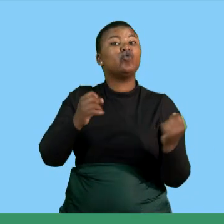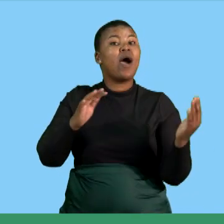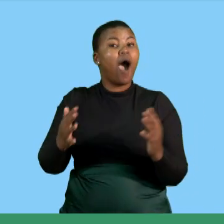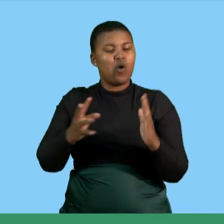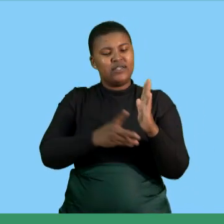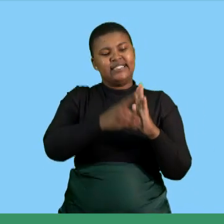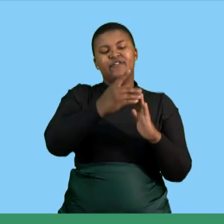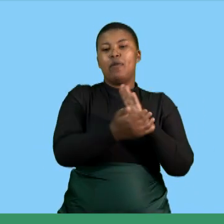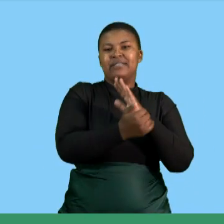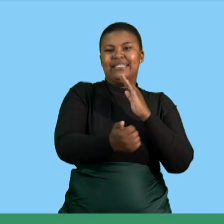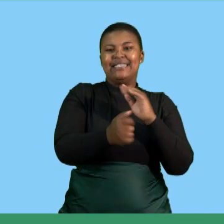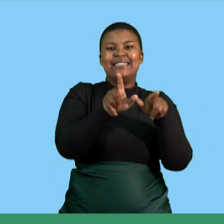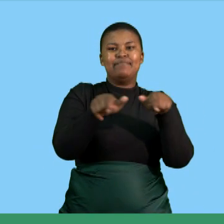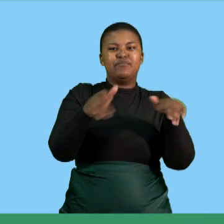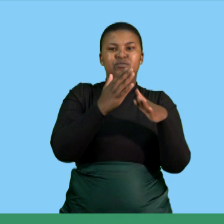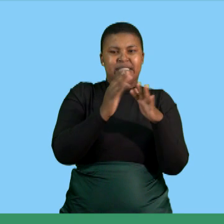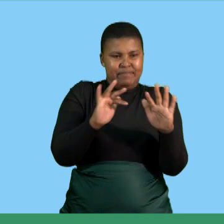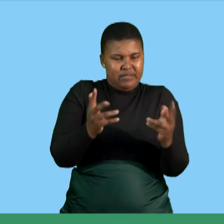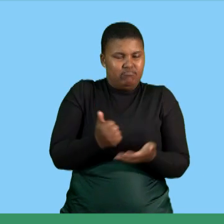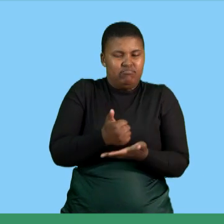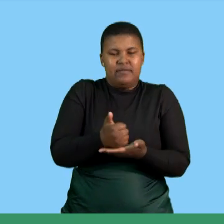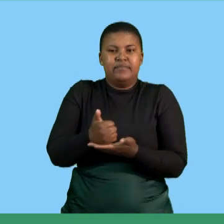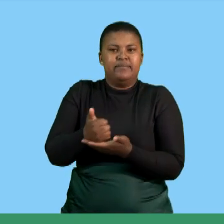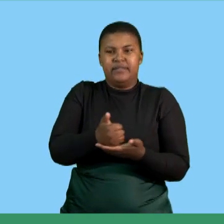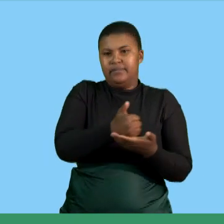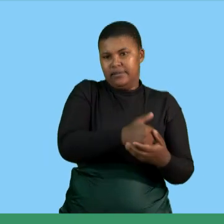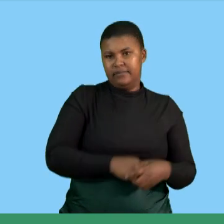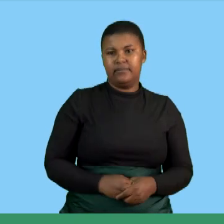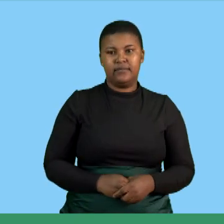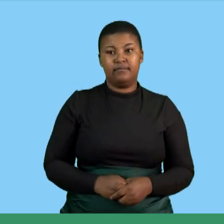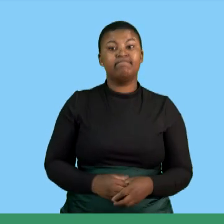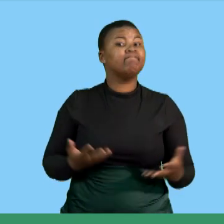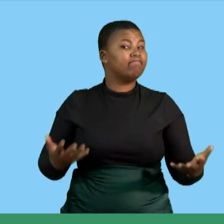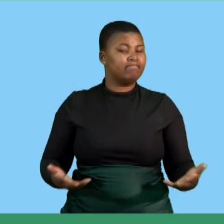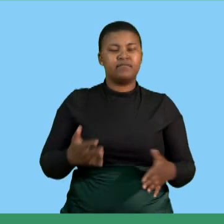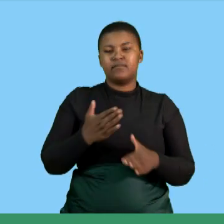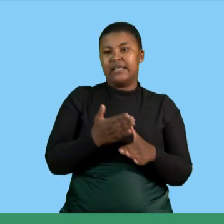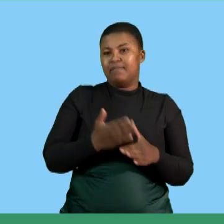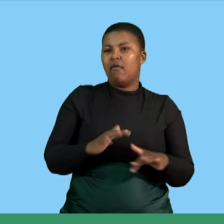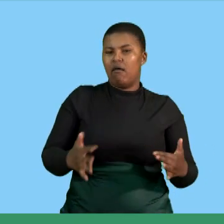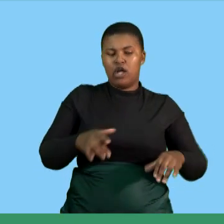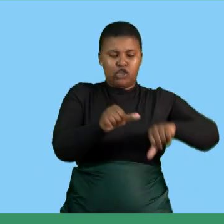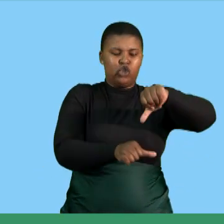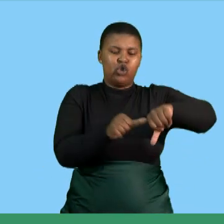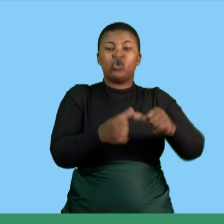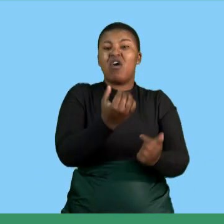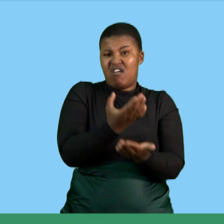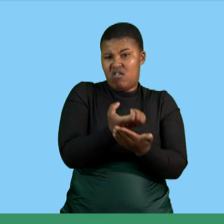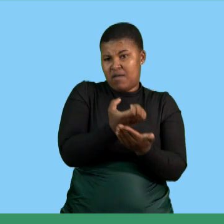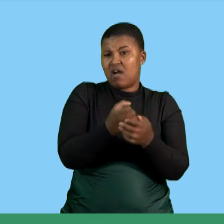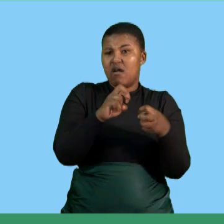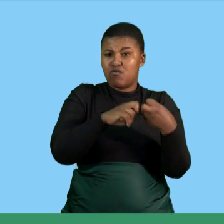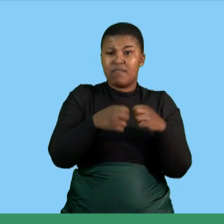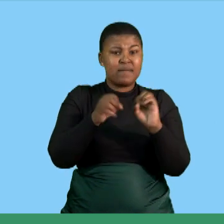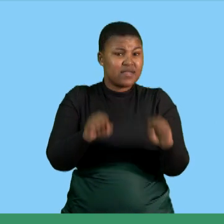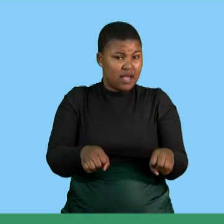investing in skills development of the unemployed. So unemployment is, of course, a